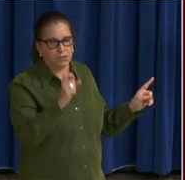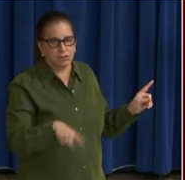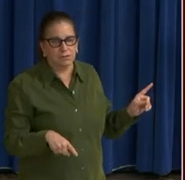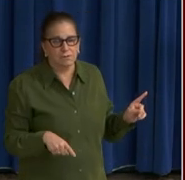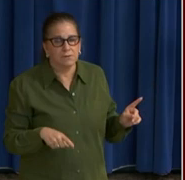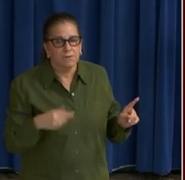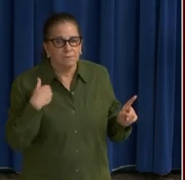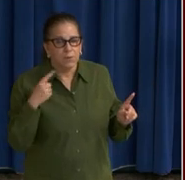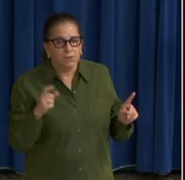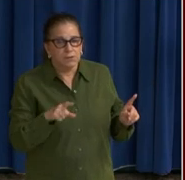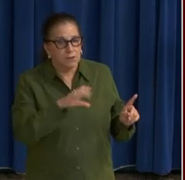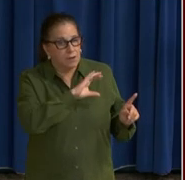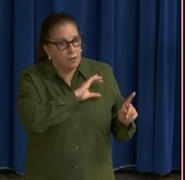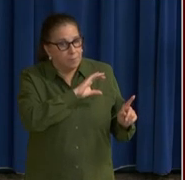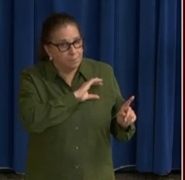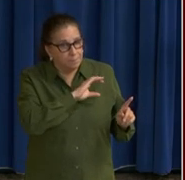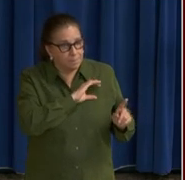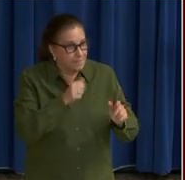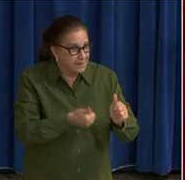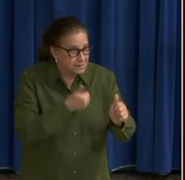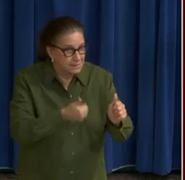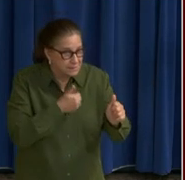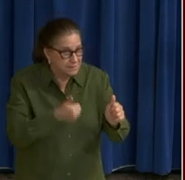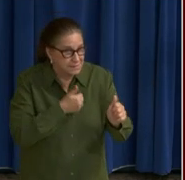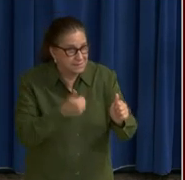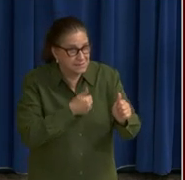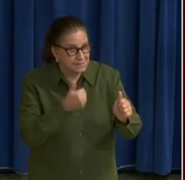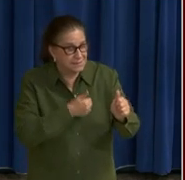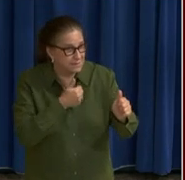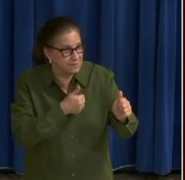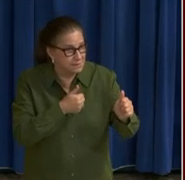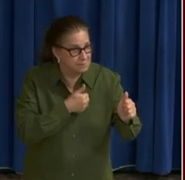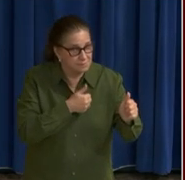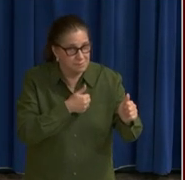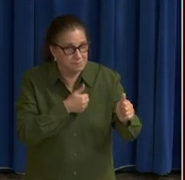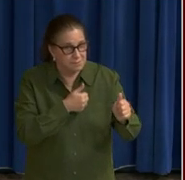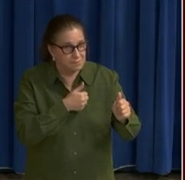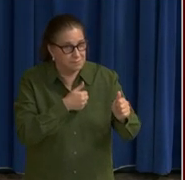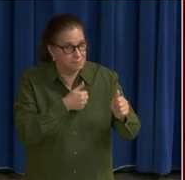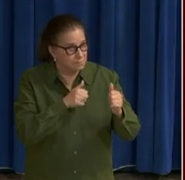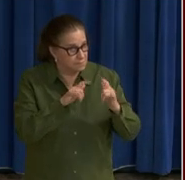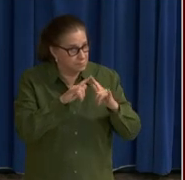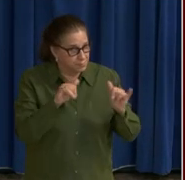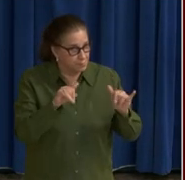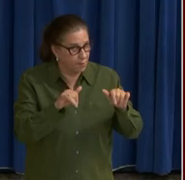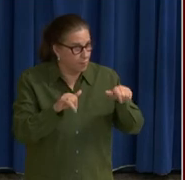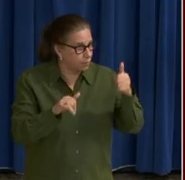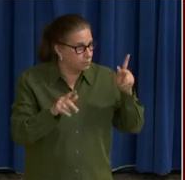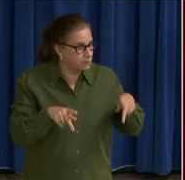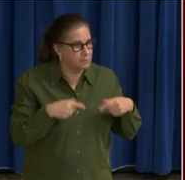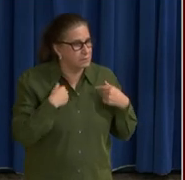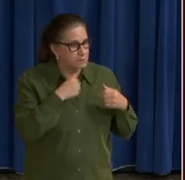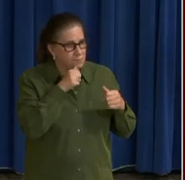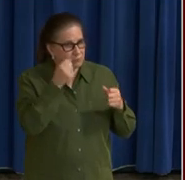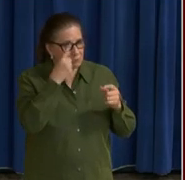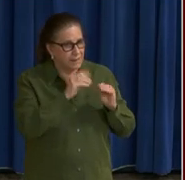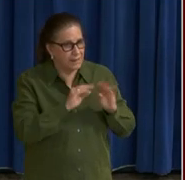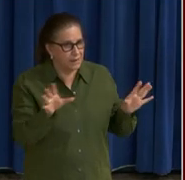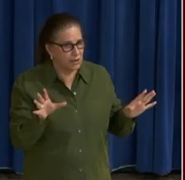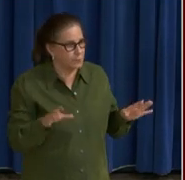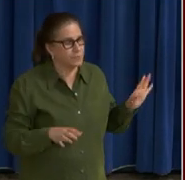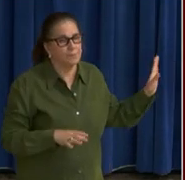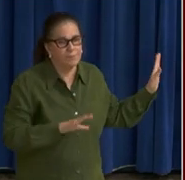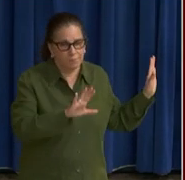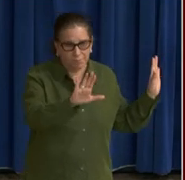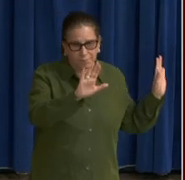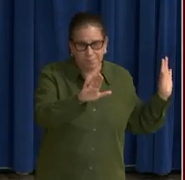the officer was pursuing somebody else at that time, and then could you explain it to us? Yes, initially a person ran from the